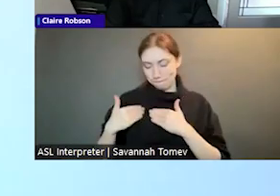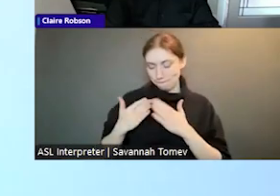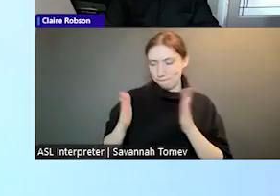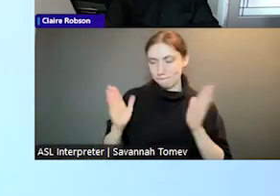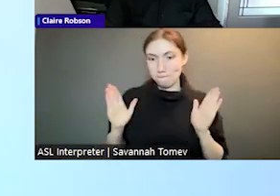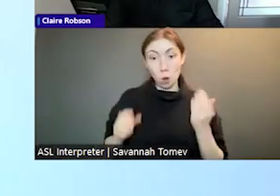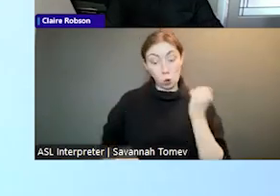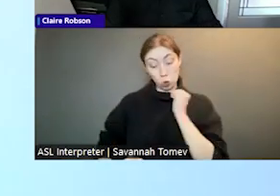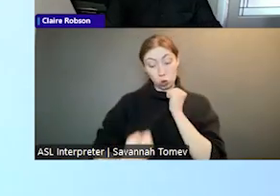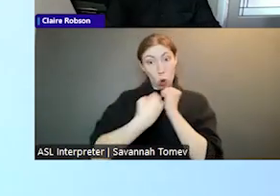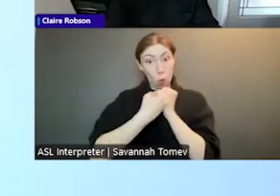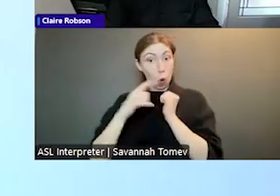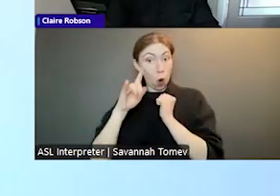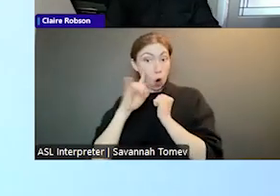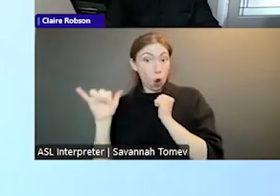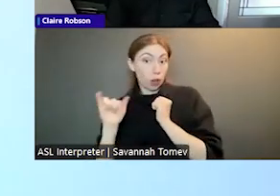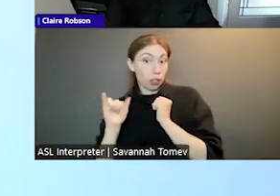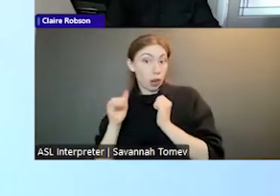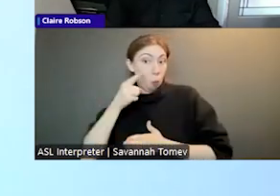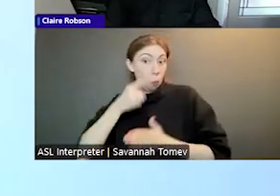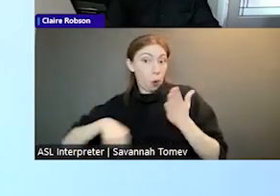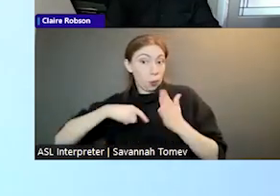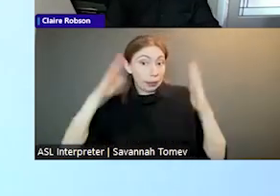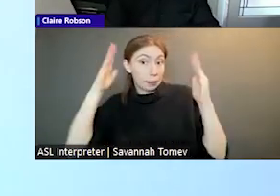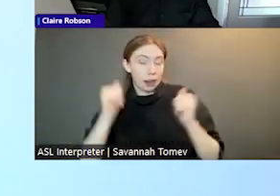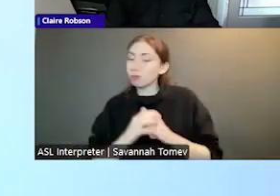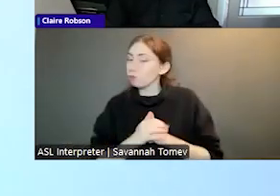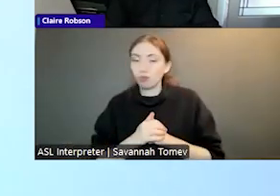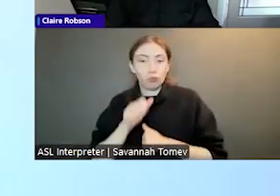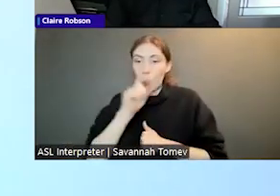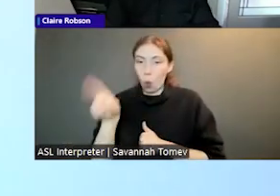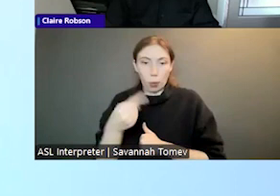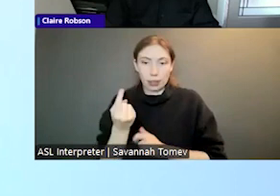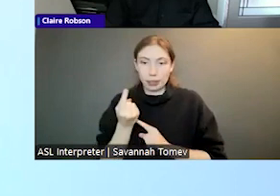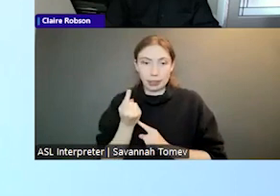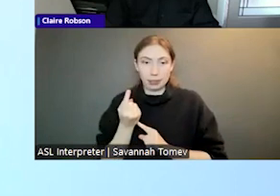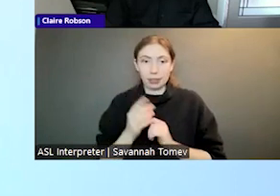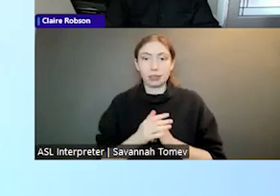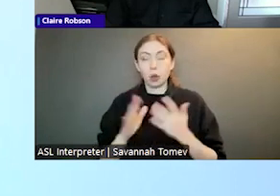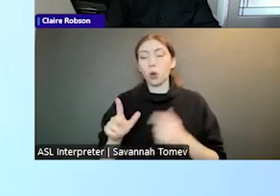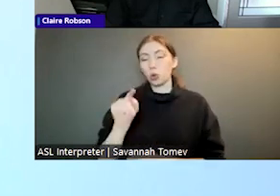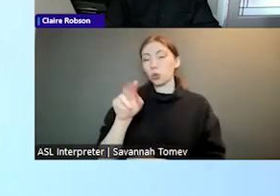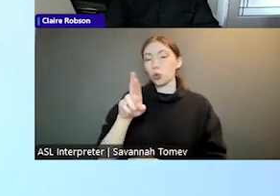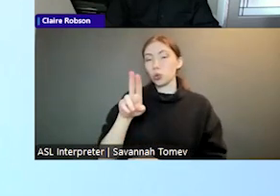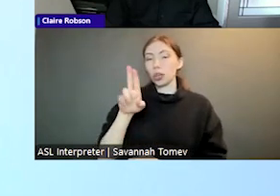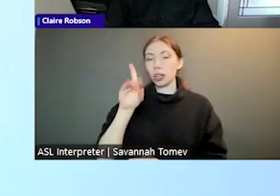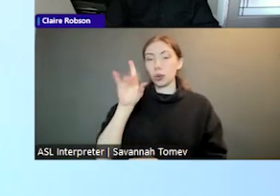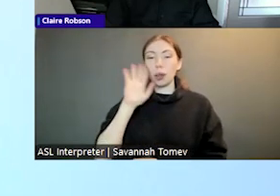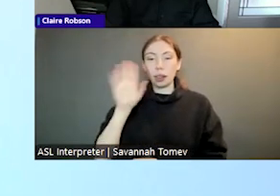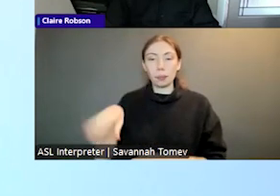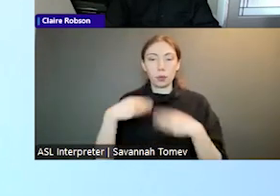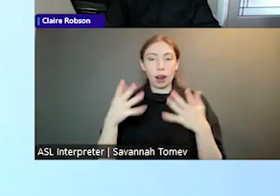it to. Trudy going to gay bars would be another example.